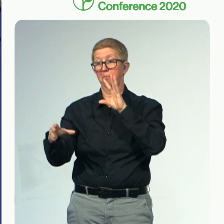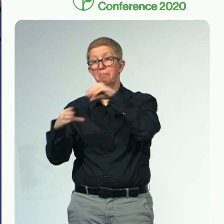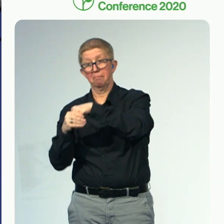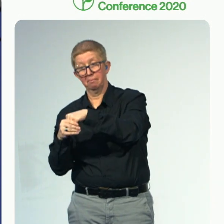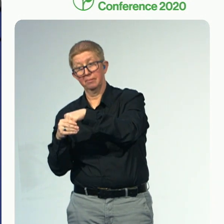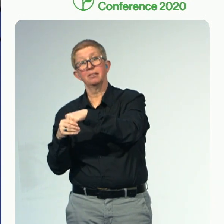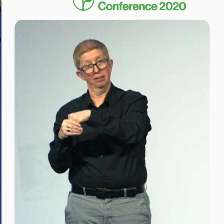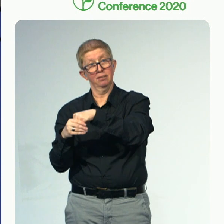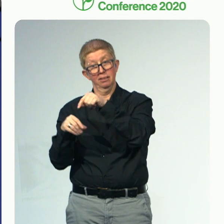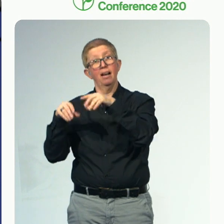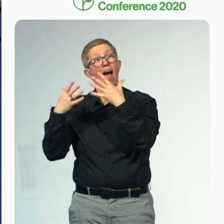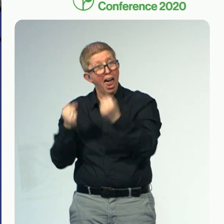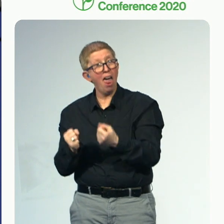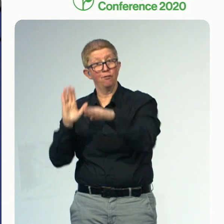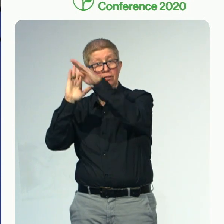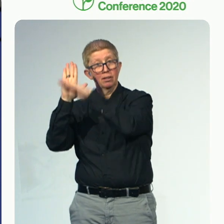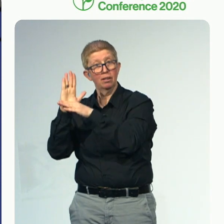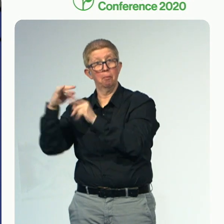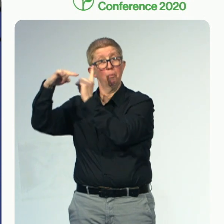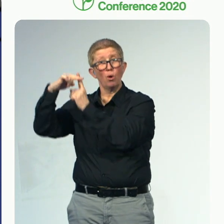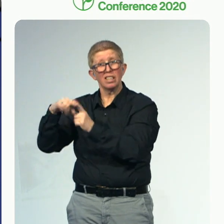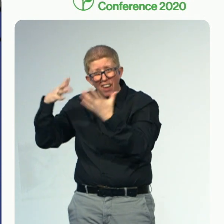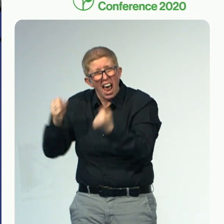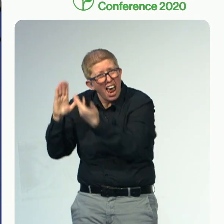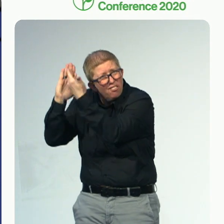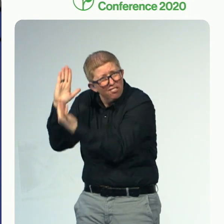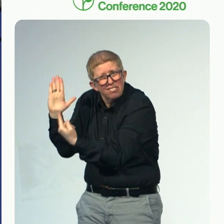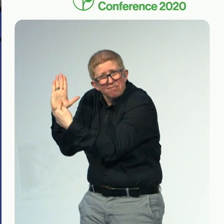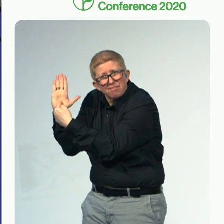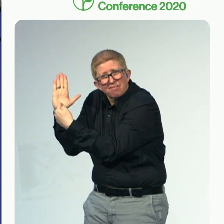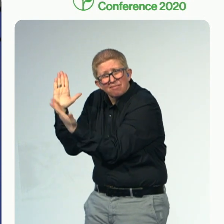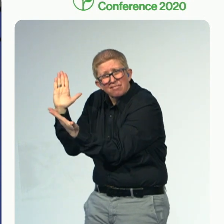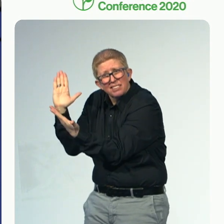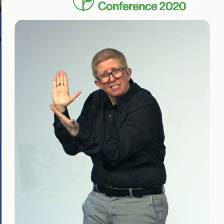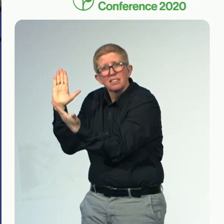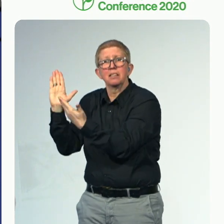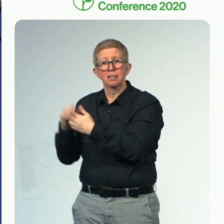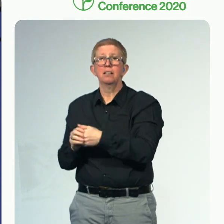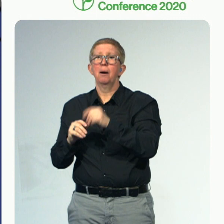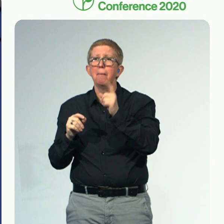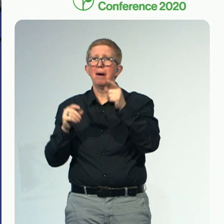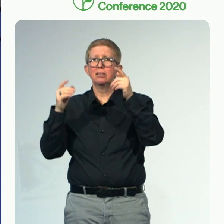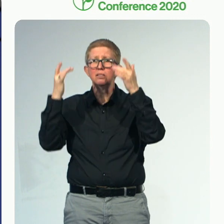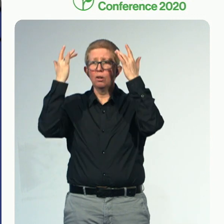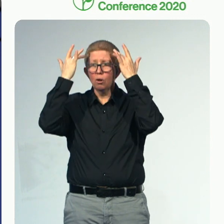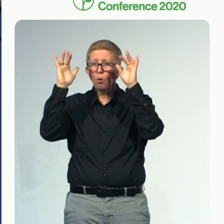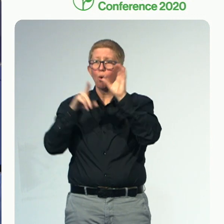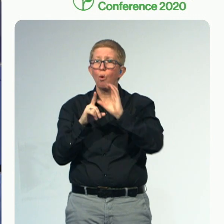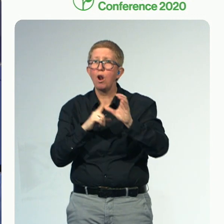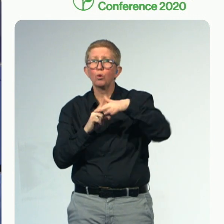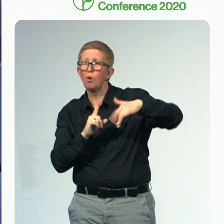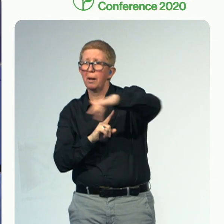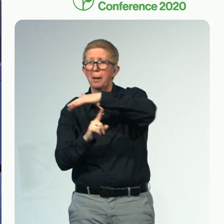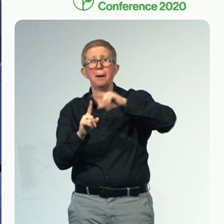we need to help bring around that cultural transformation. Thank you. Albert? No final